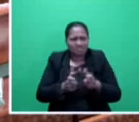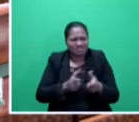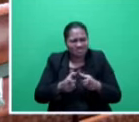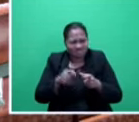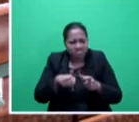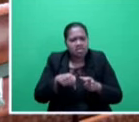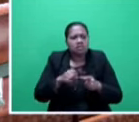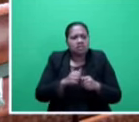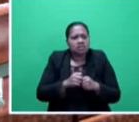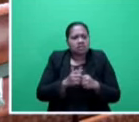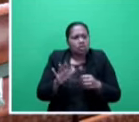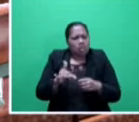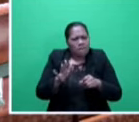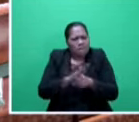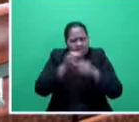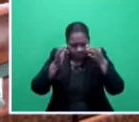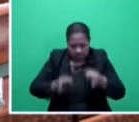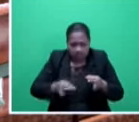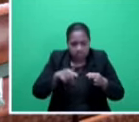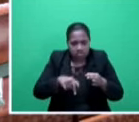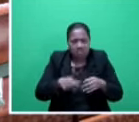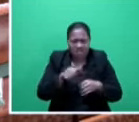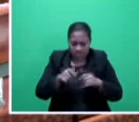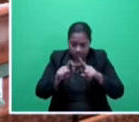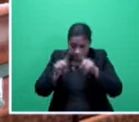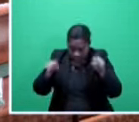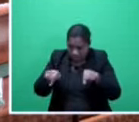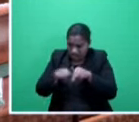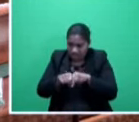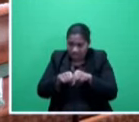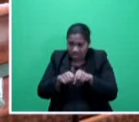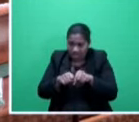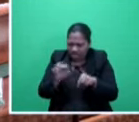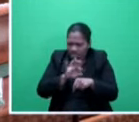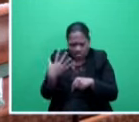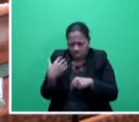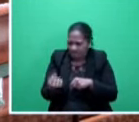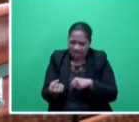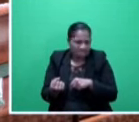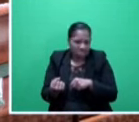petition does not request for clear action and thus fails in this regard.